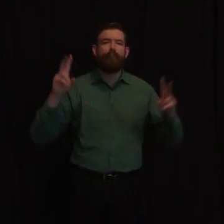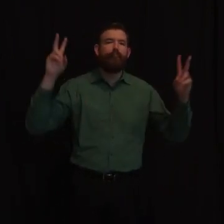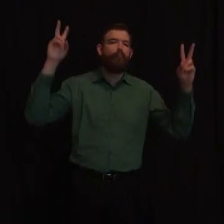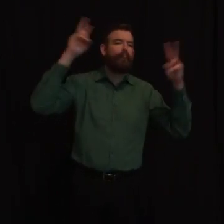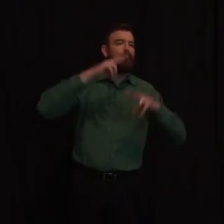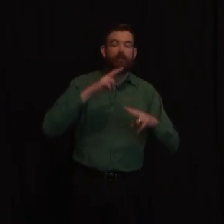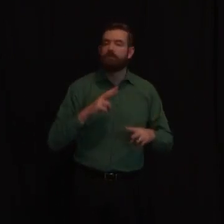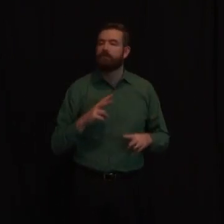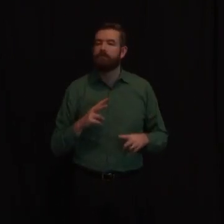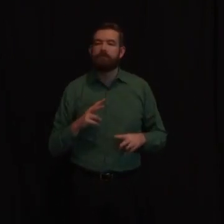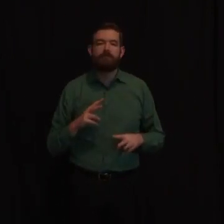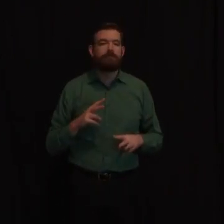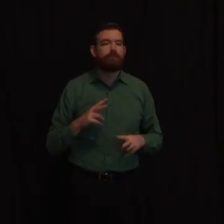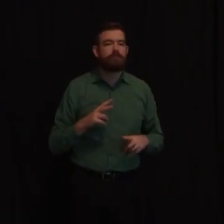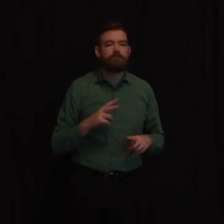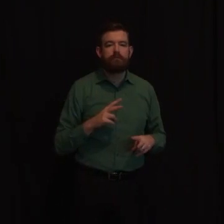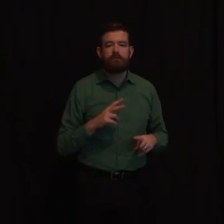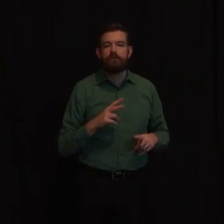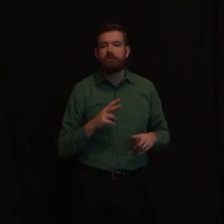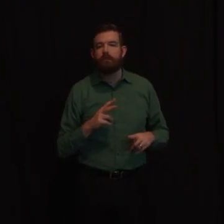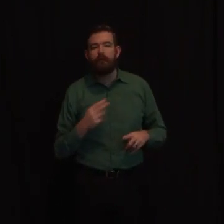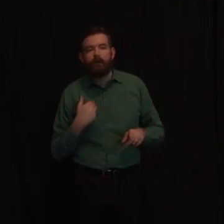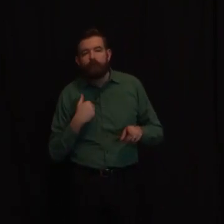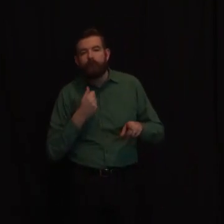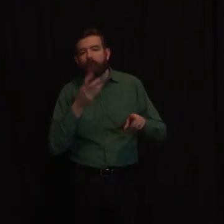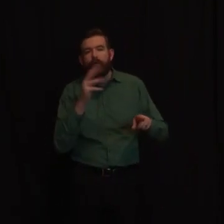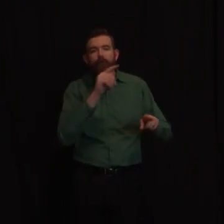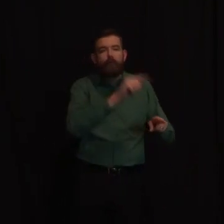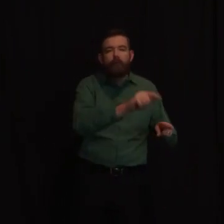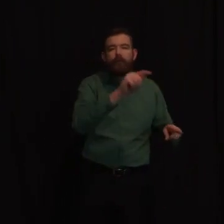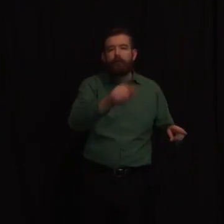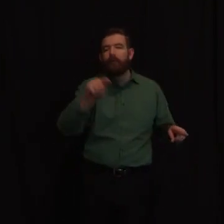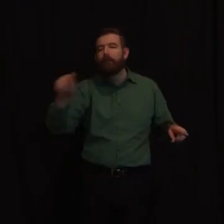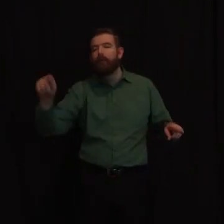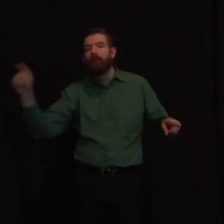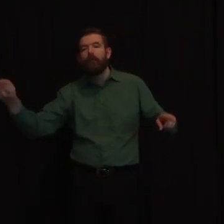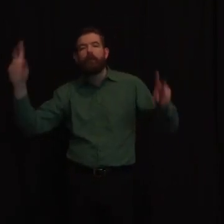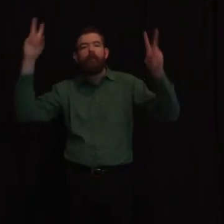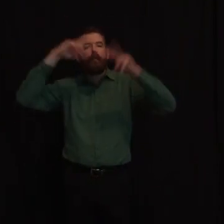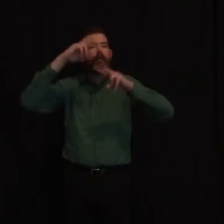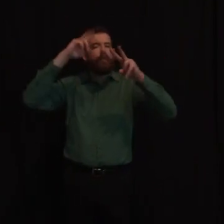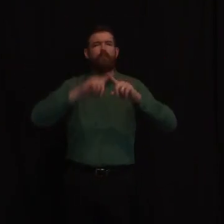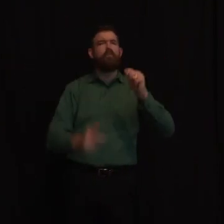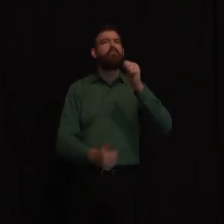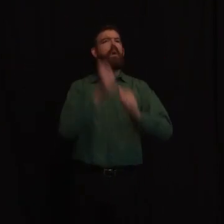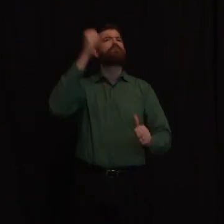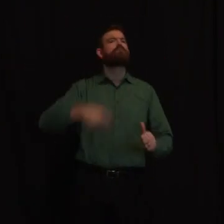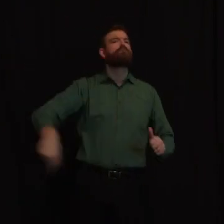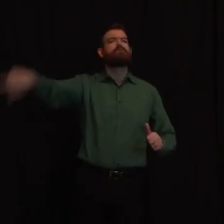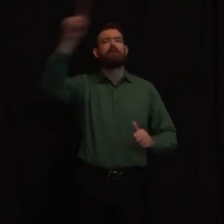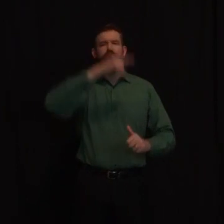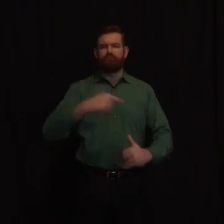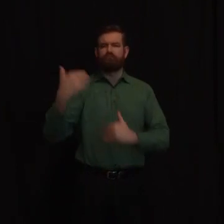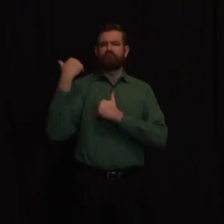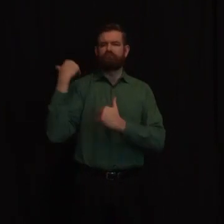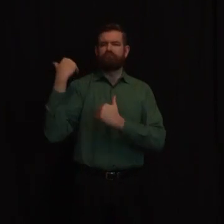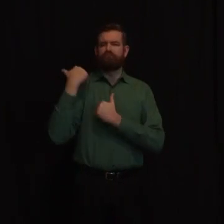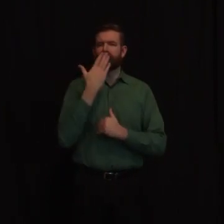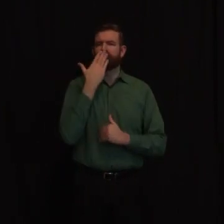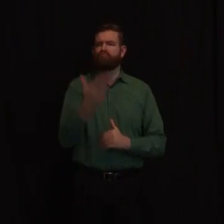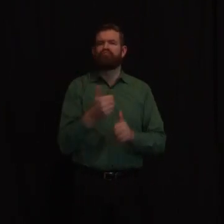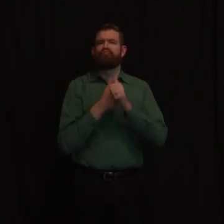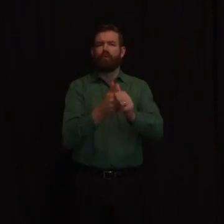responsible actions, including not just elected officials, although there are, but folks who are in their own living rooms right now watching this, everyday